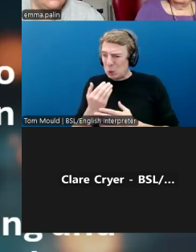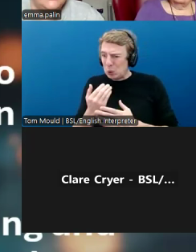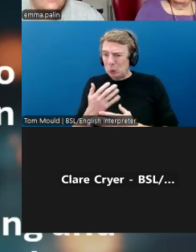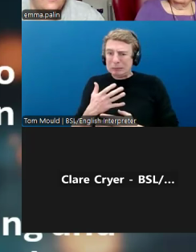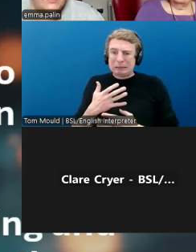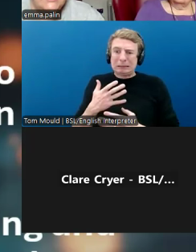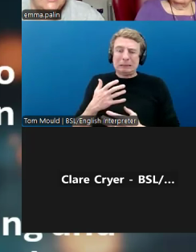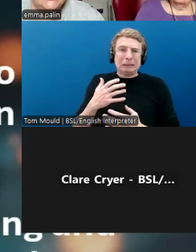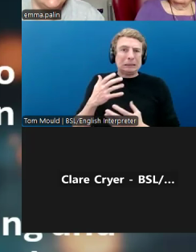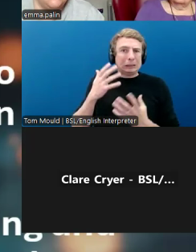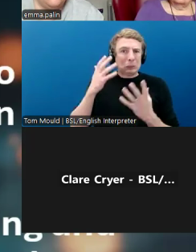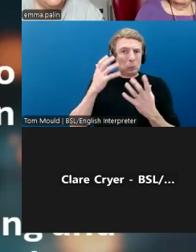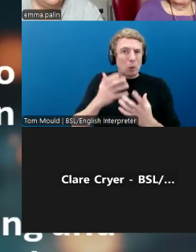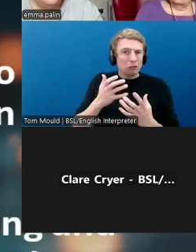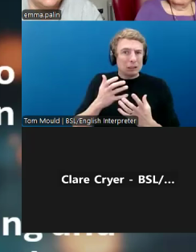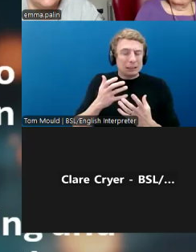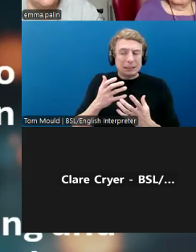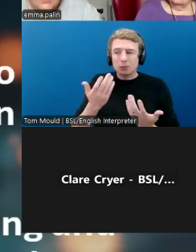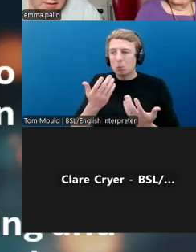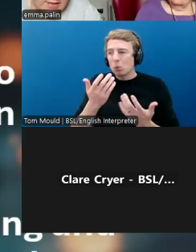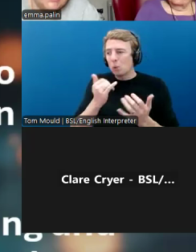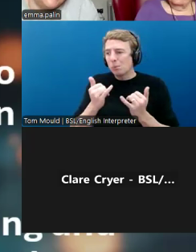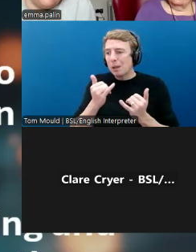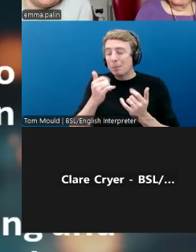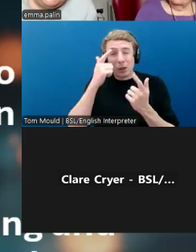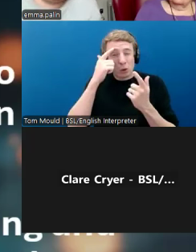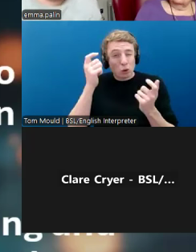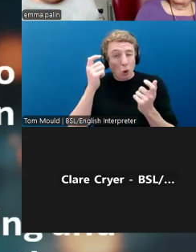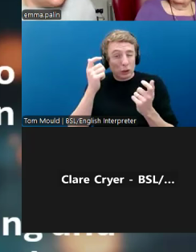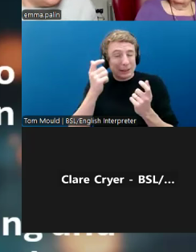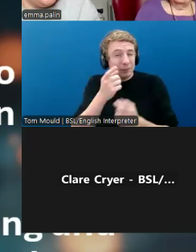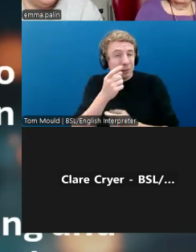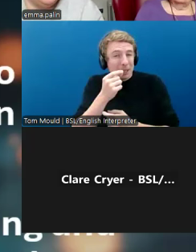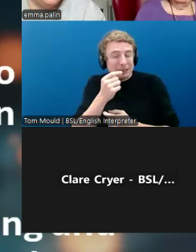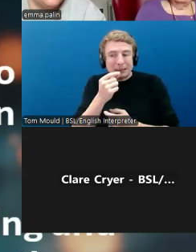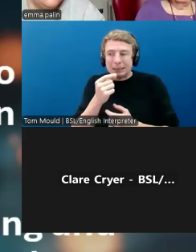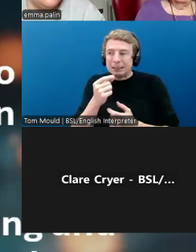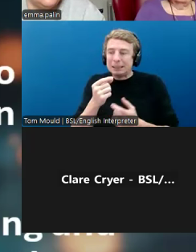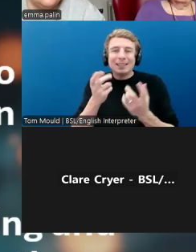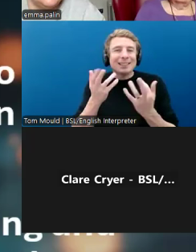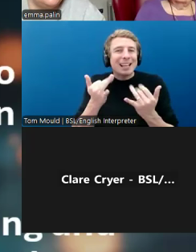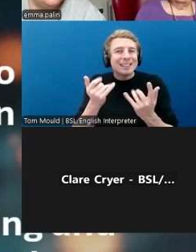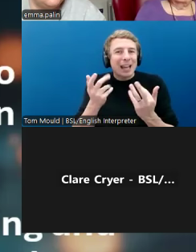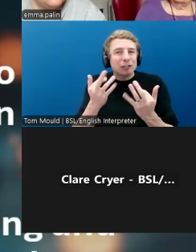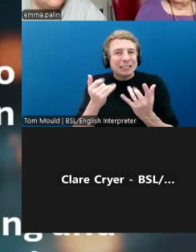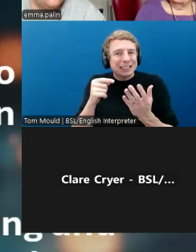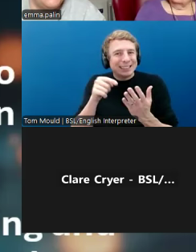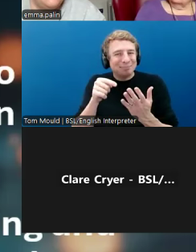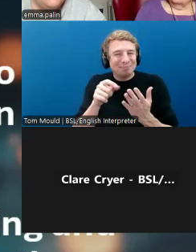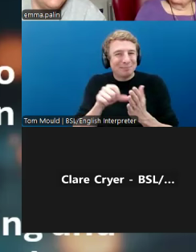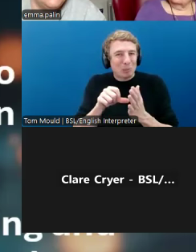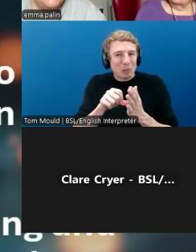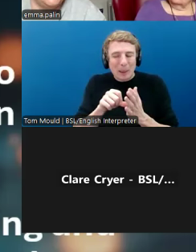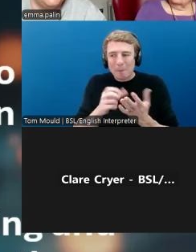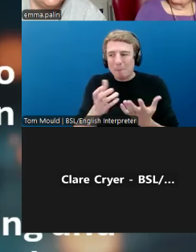limited cognitive abilities when it comes to dexterity, using a paintbrush, and that sometimes it was just more